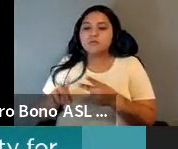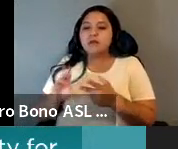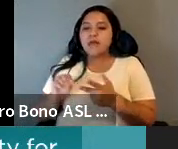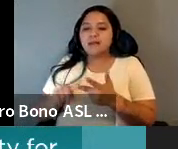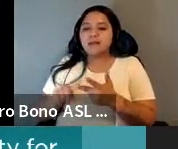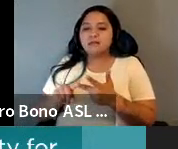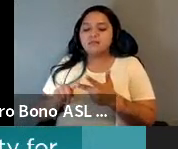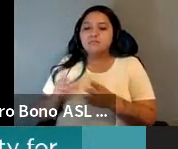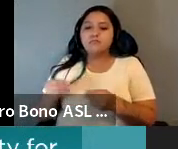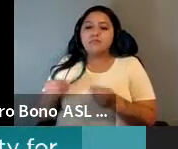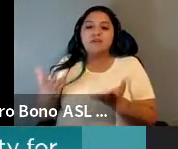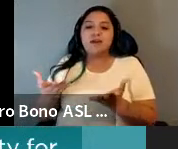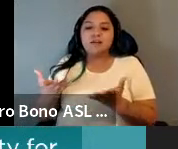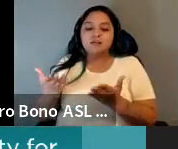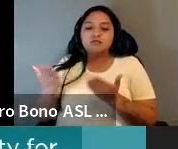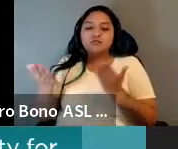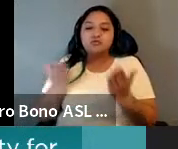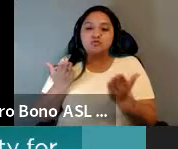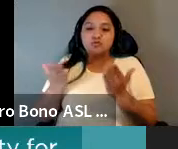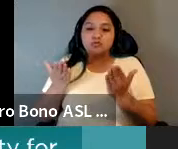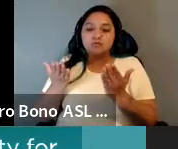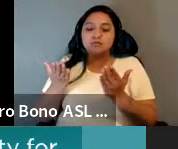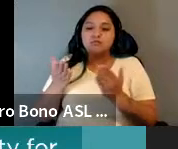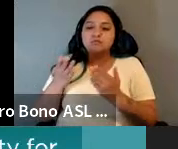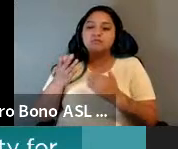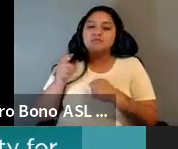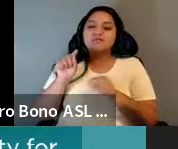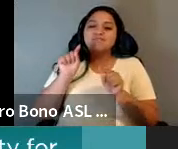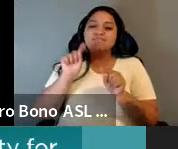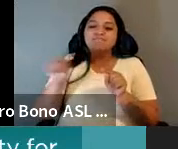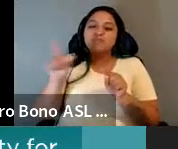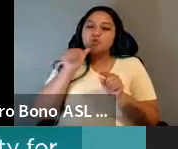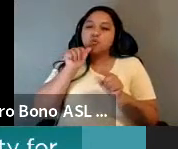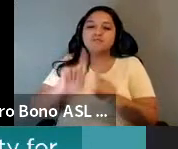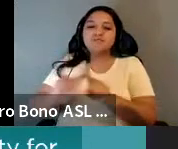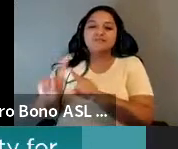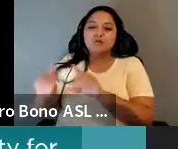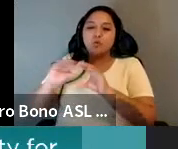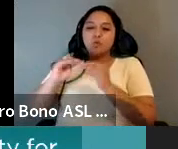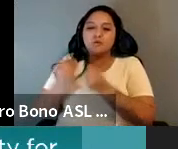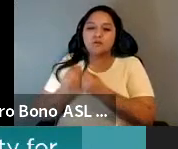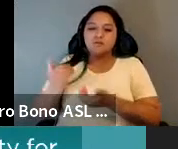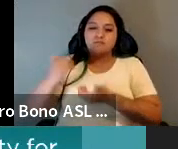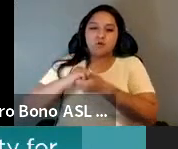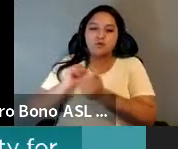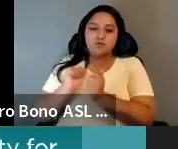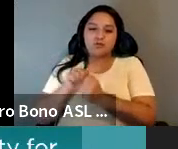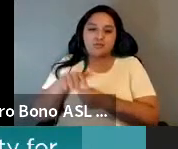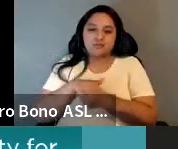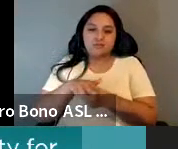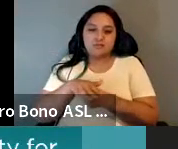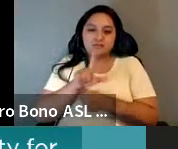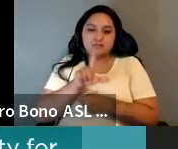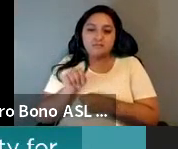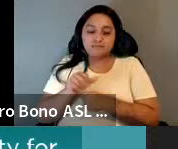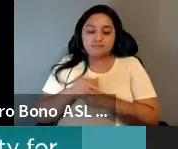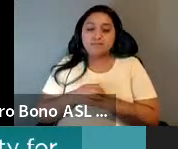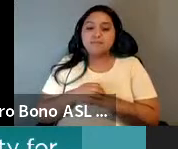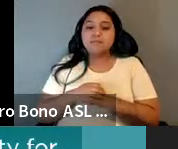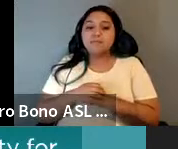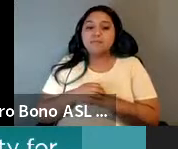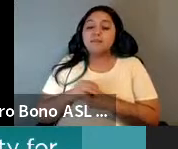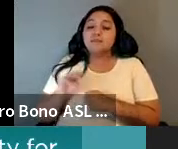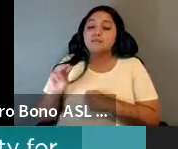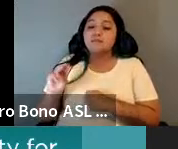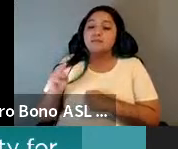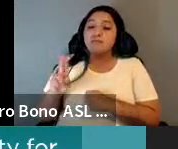those services through the organizations that partner with the county. So the Measure H